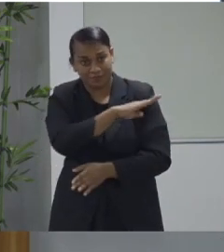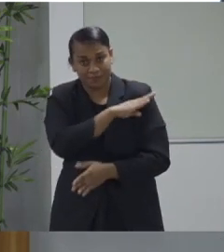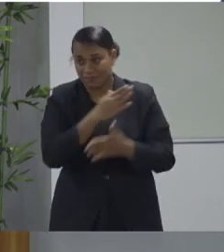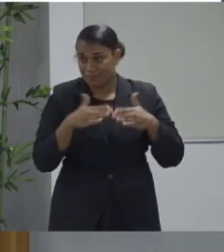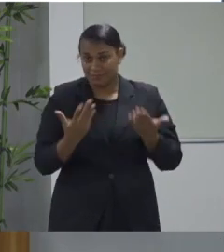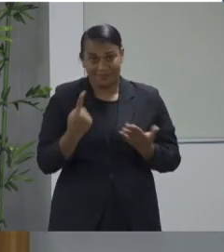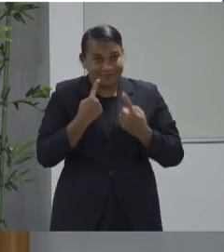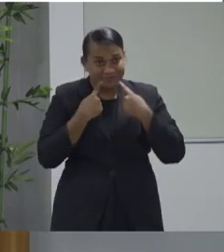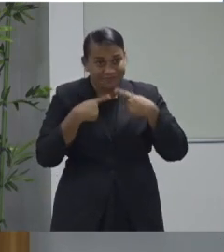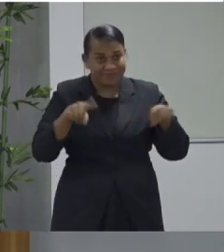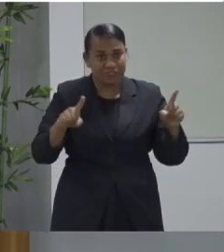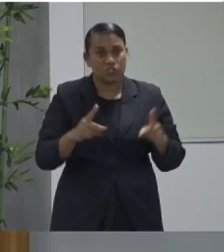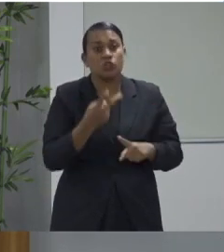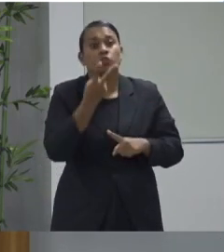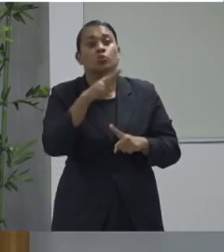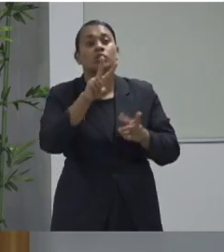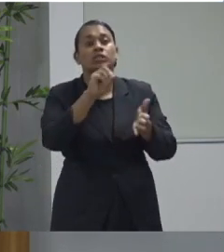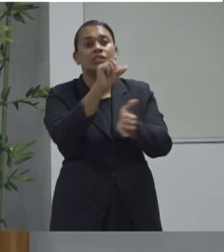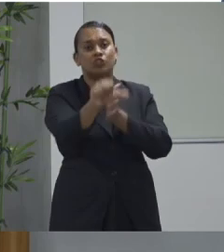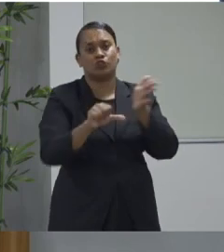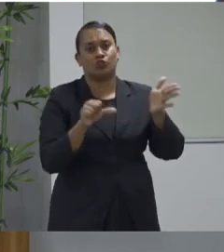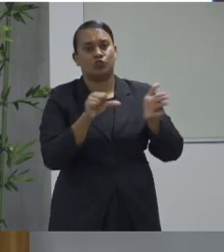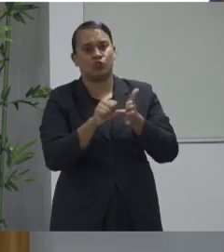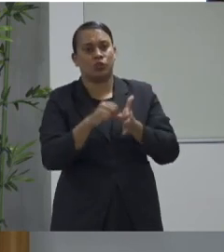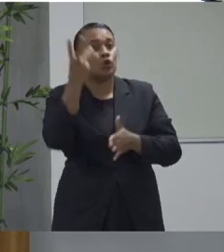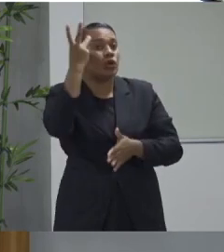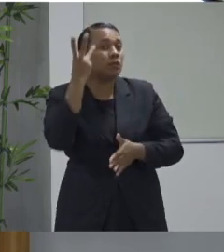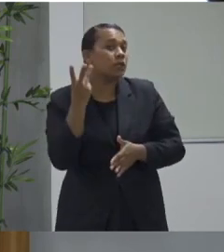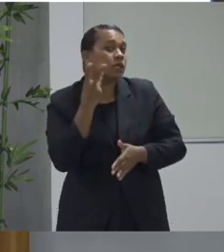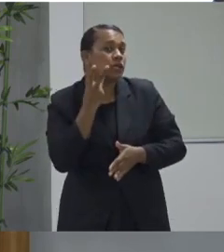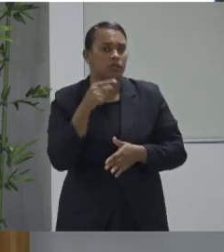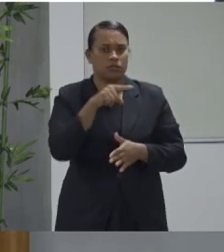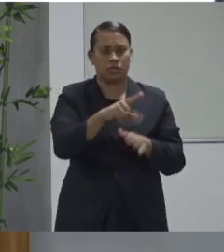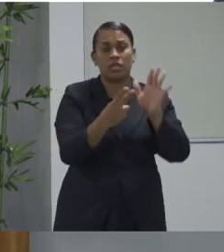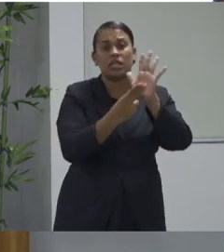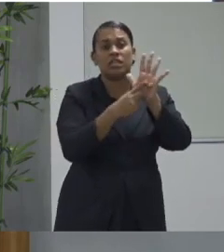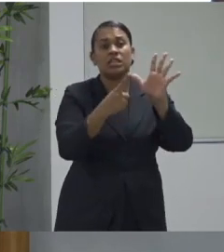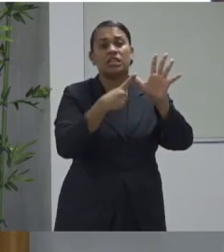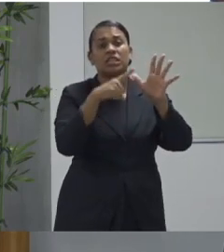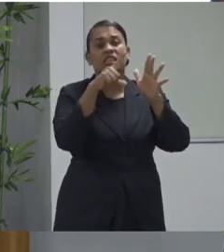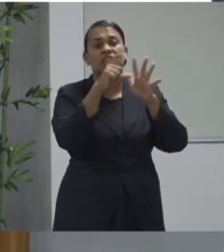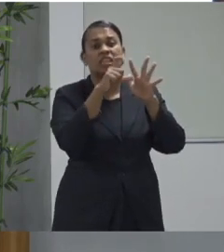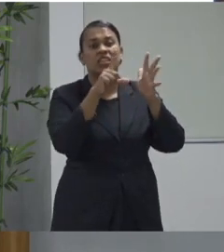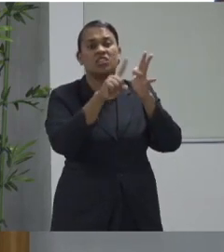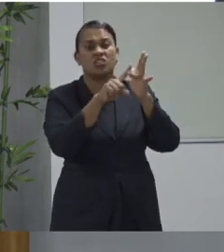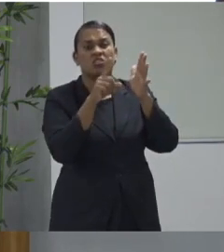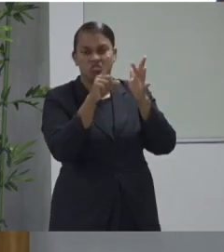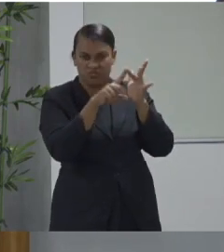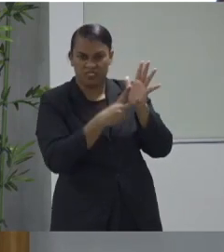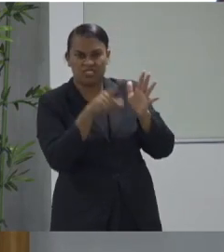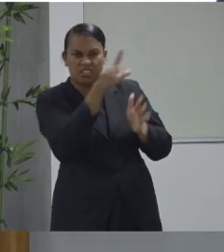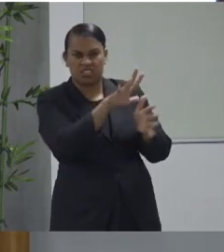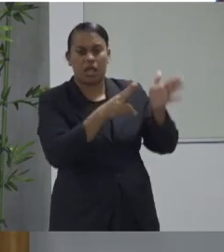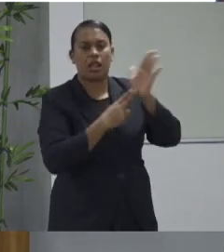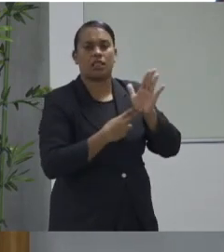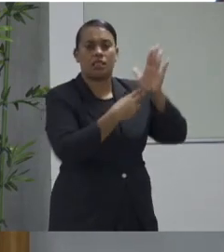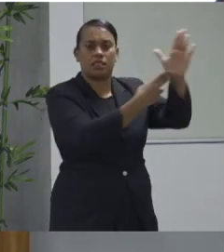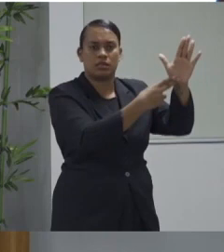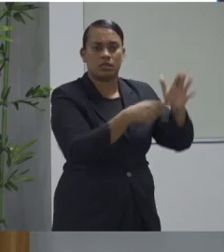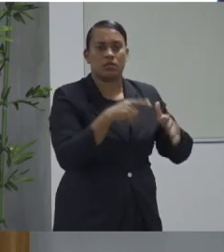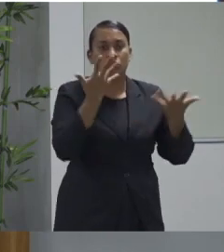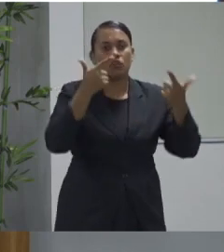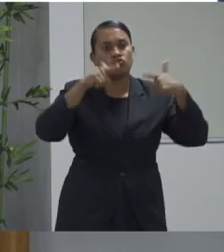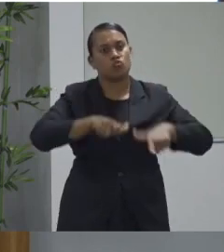a 20-year-old female of Nandovi in Nandi. She has a travel history to Auckland in New